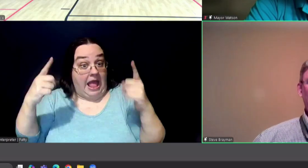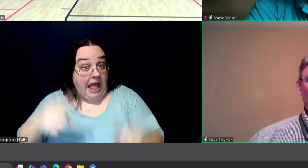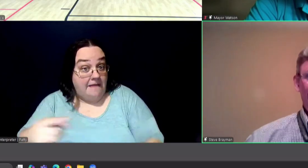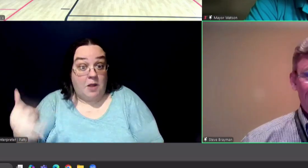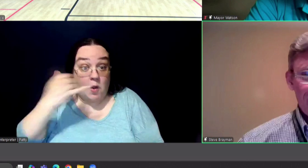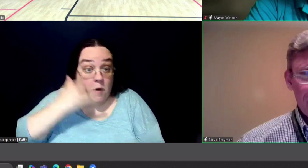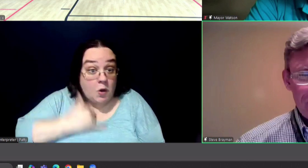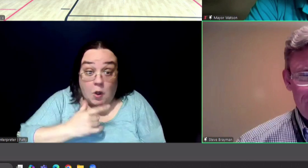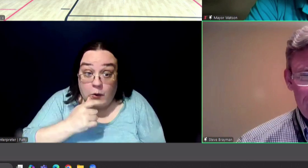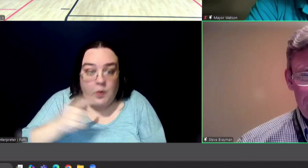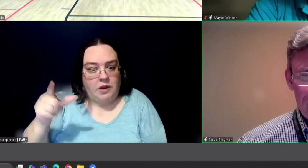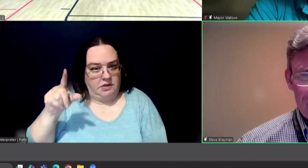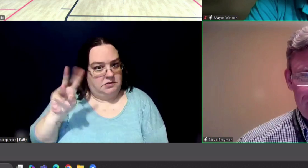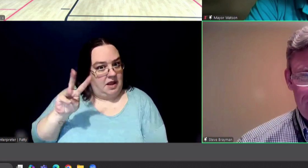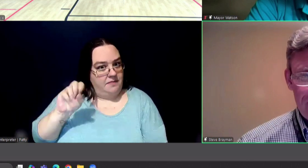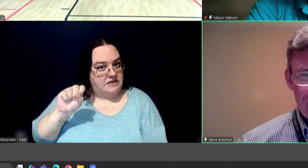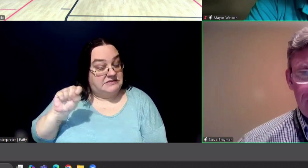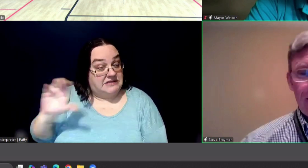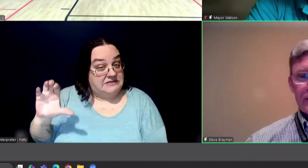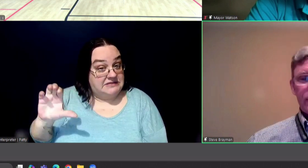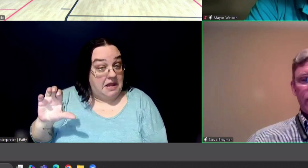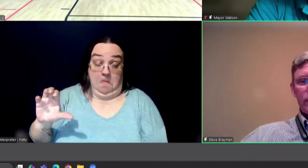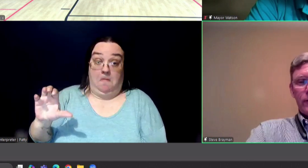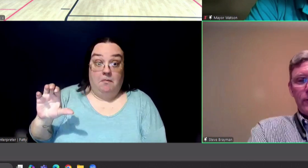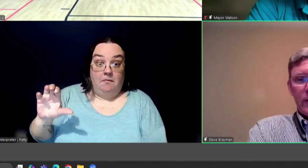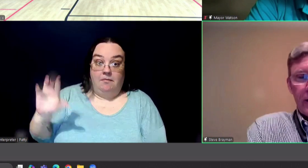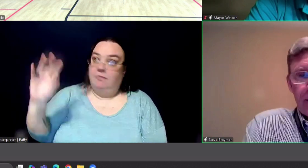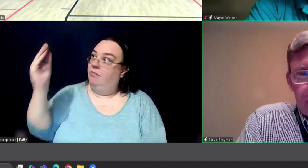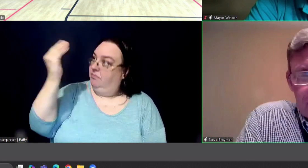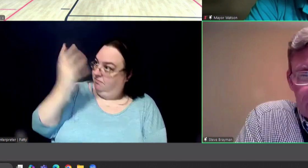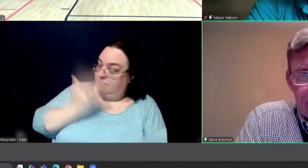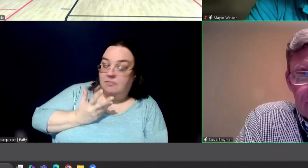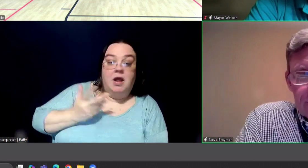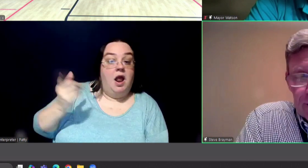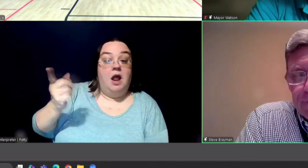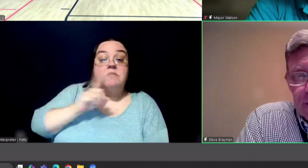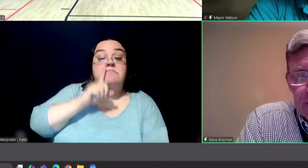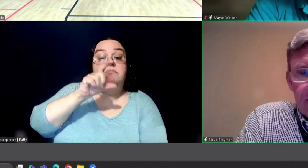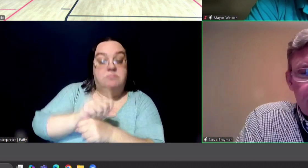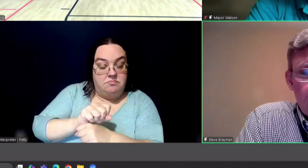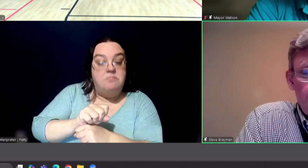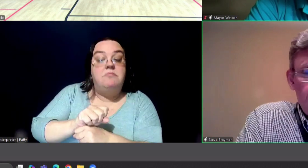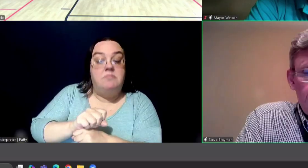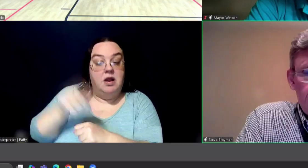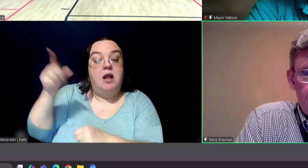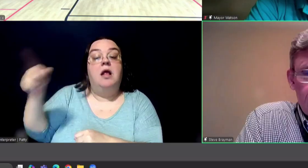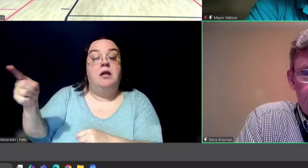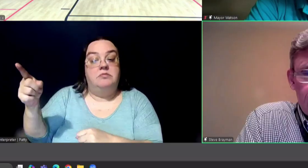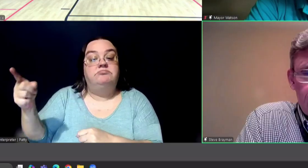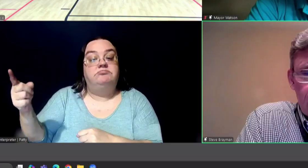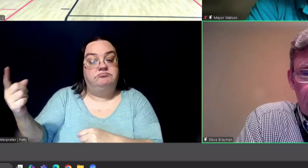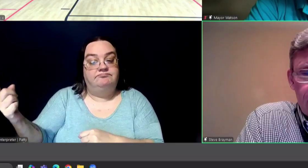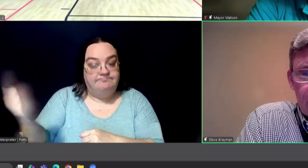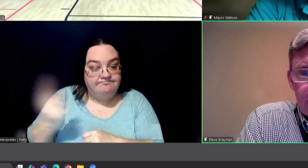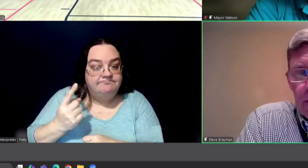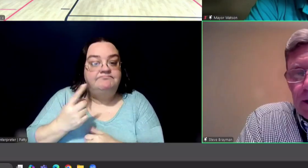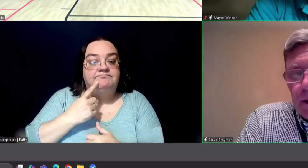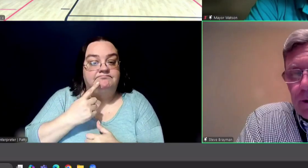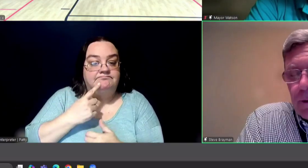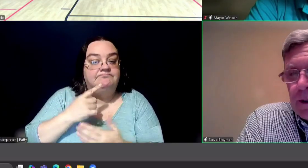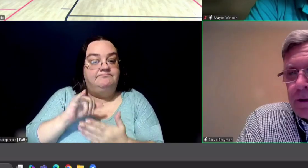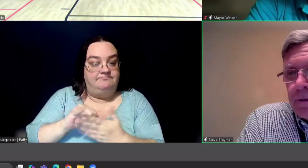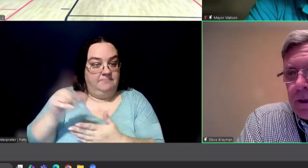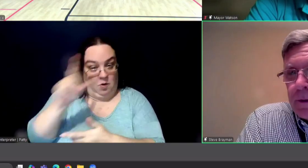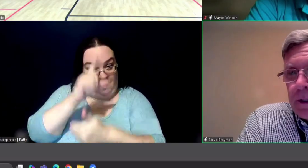and updated me that they're actually going to they came forward with that they're going to follow